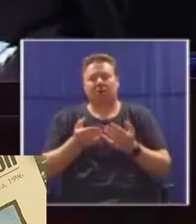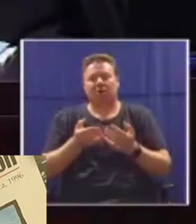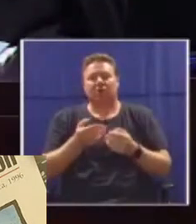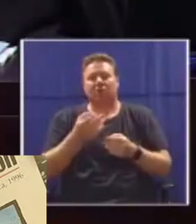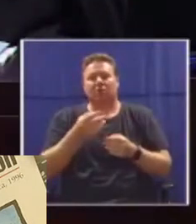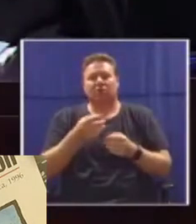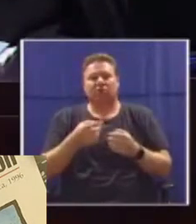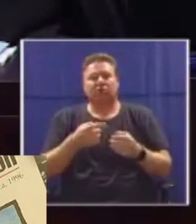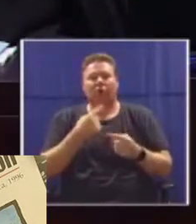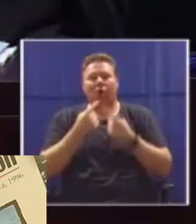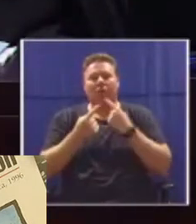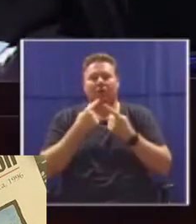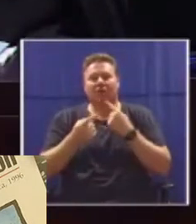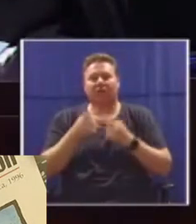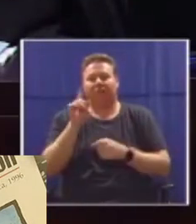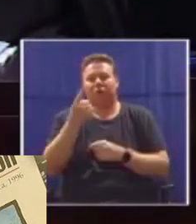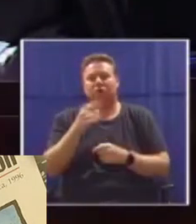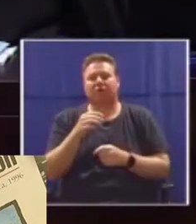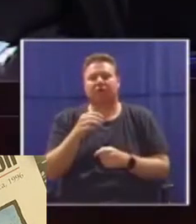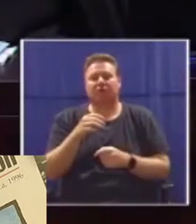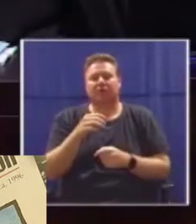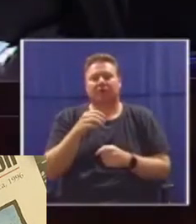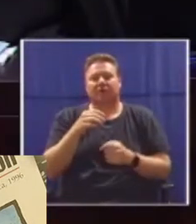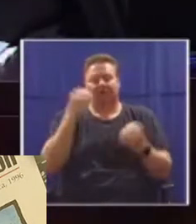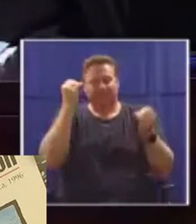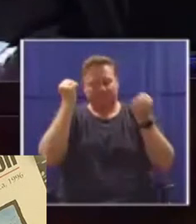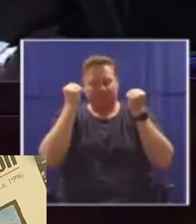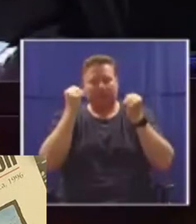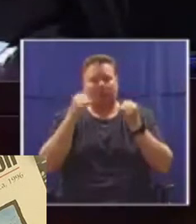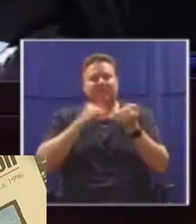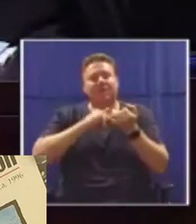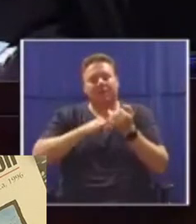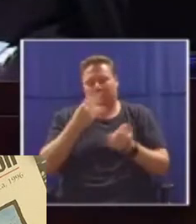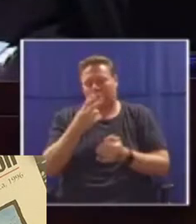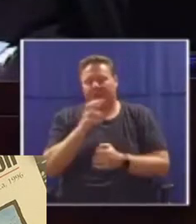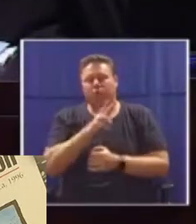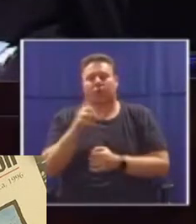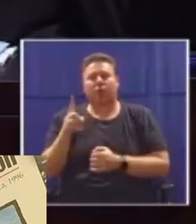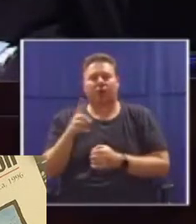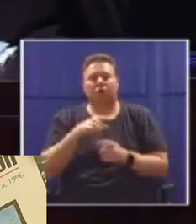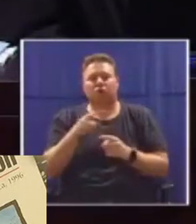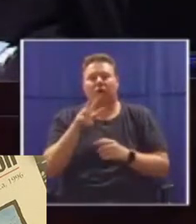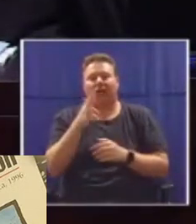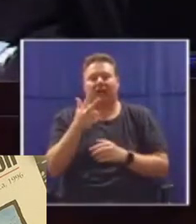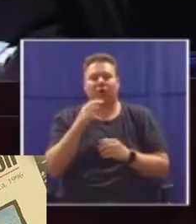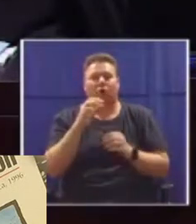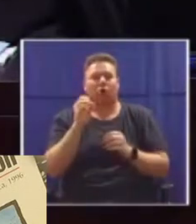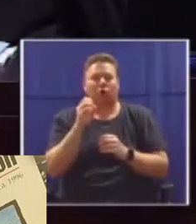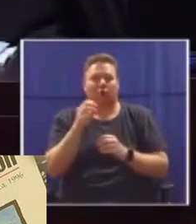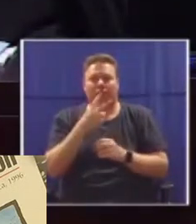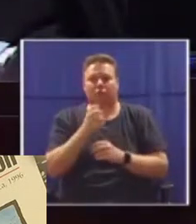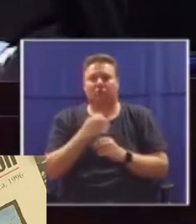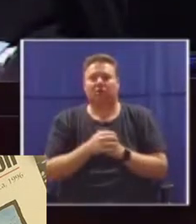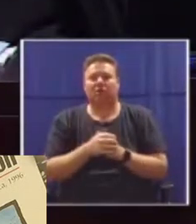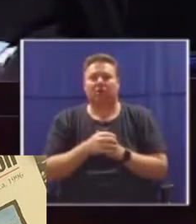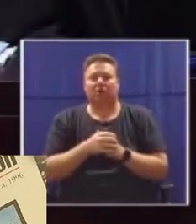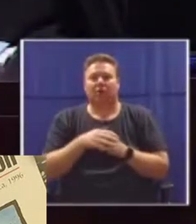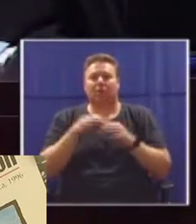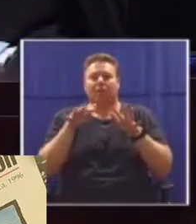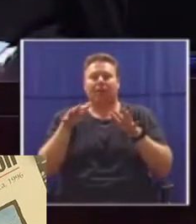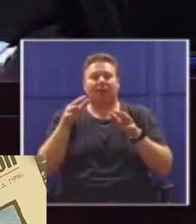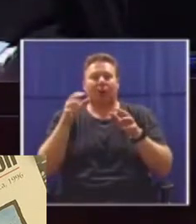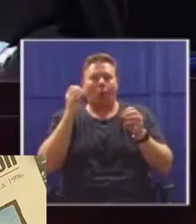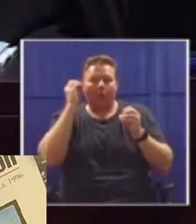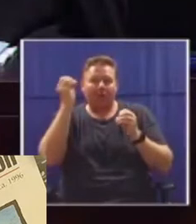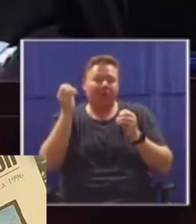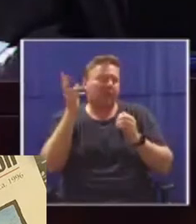September 2021 to 8th October 2021, and to conduct public hearings to hear public opinions and